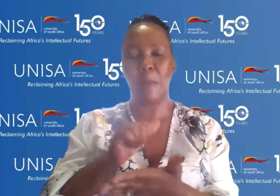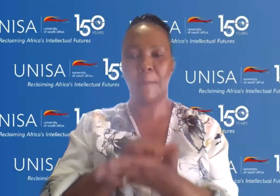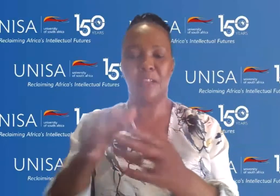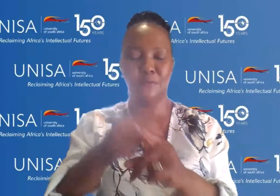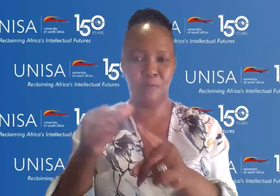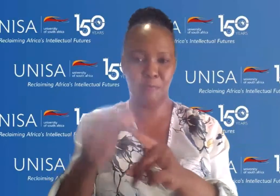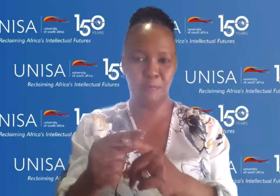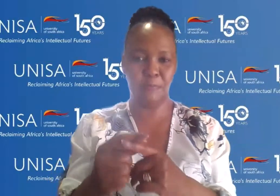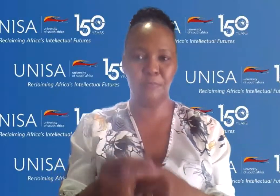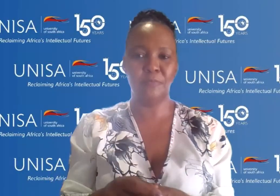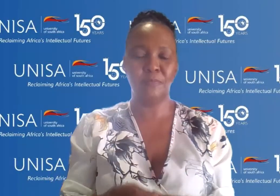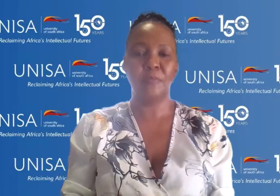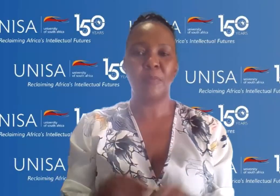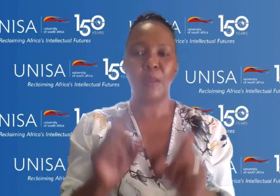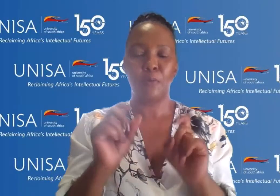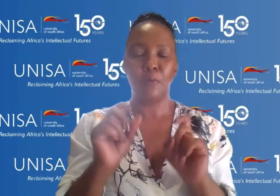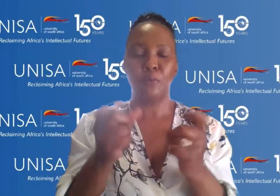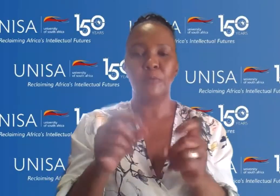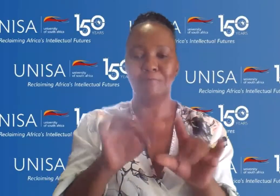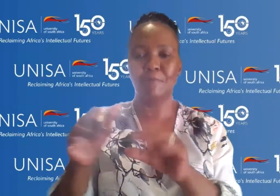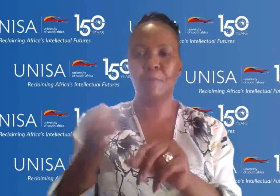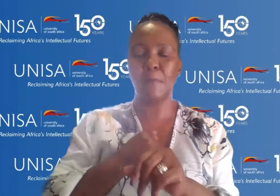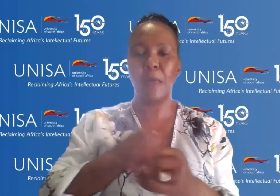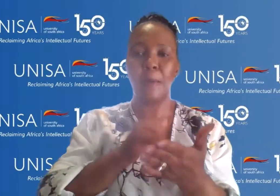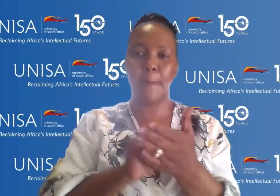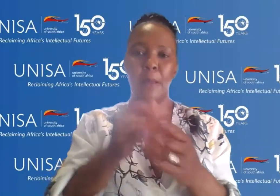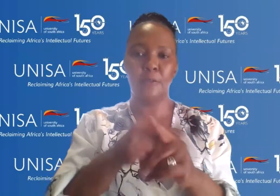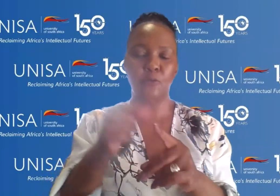to quickly type it here on my phone.